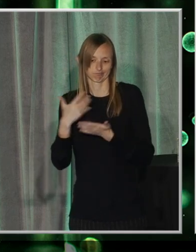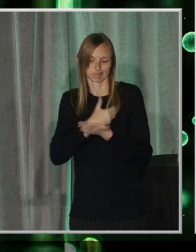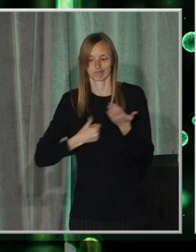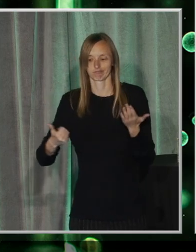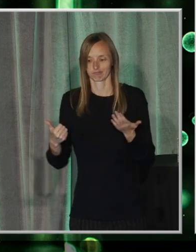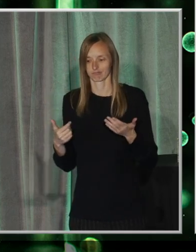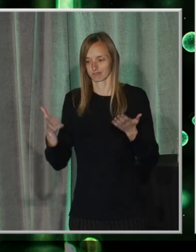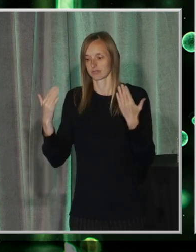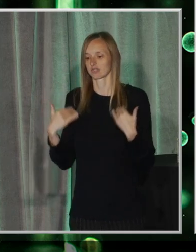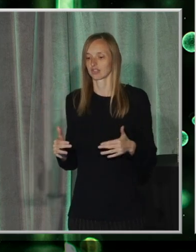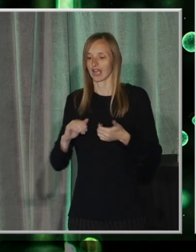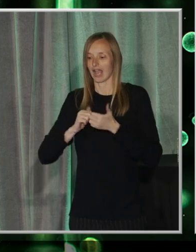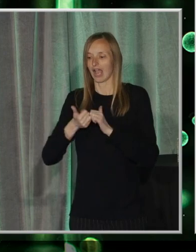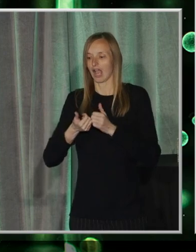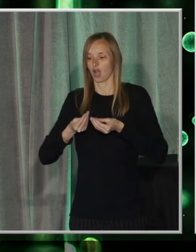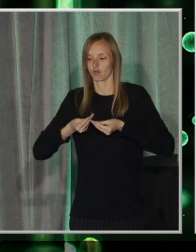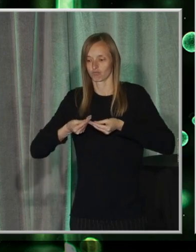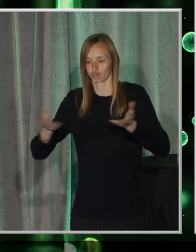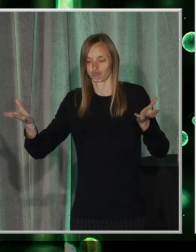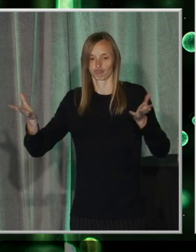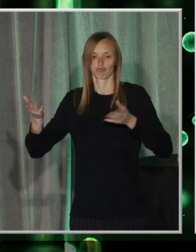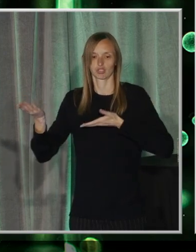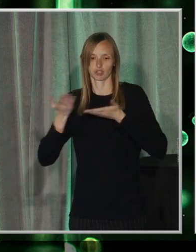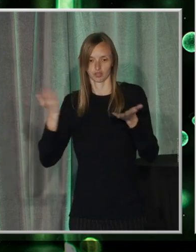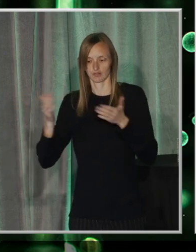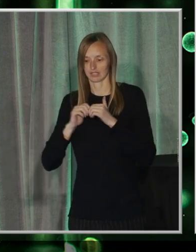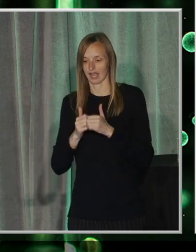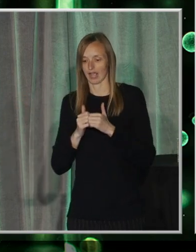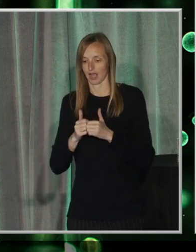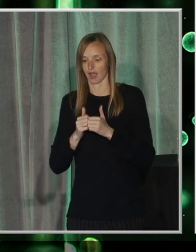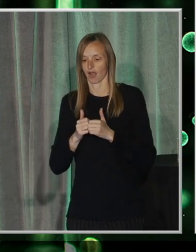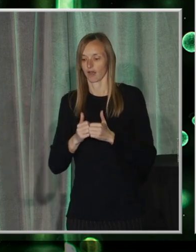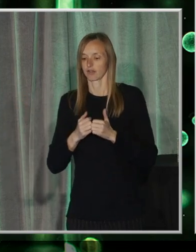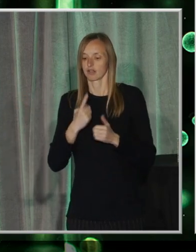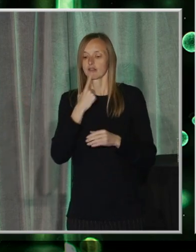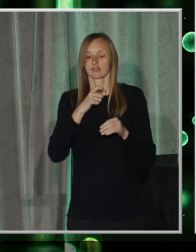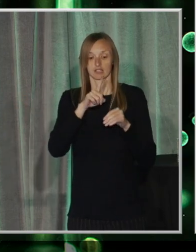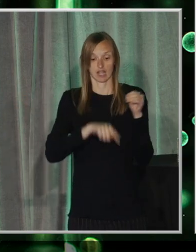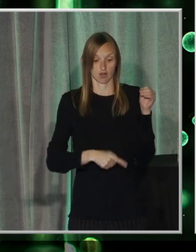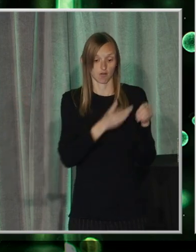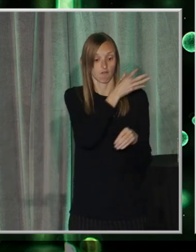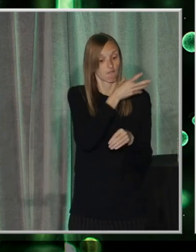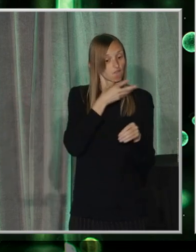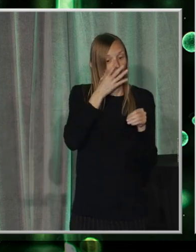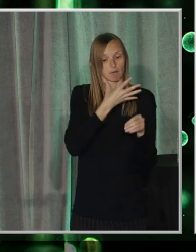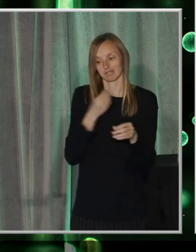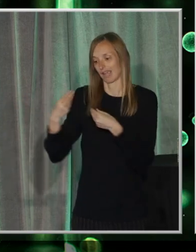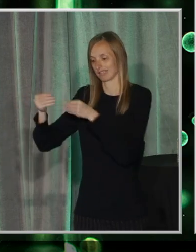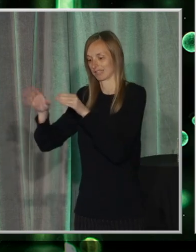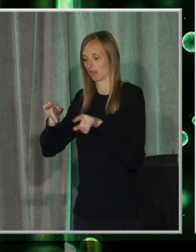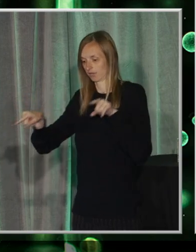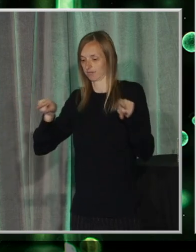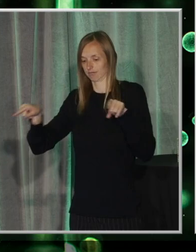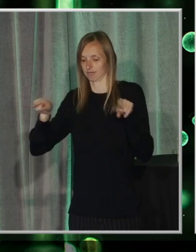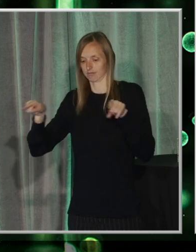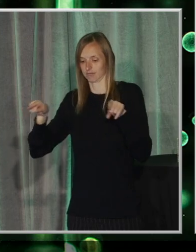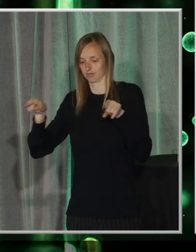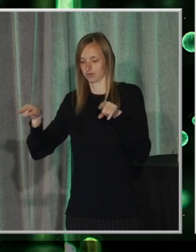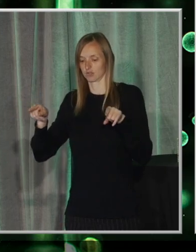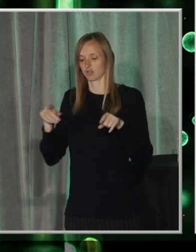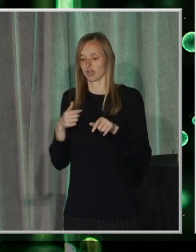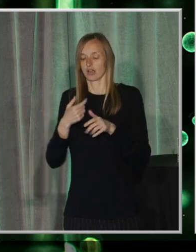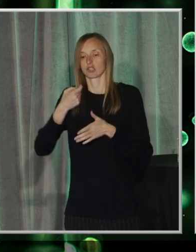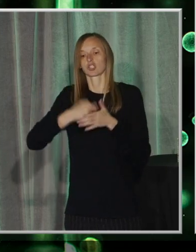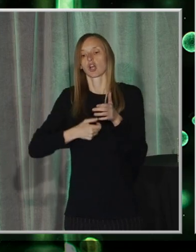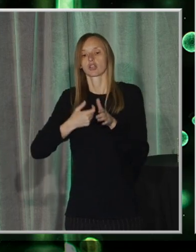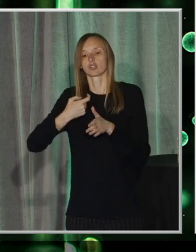we be distributing our service? For us, we'll be saving tomato farmers and the retailers, and we'll be charging according to the storage